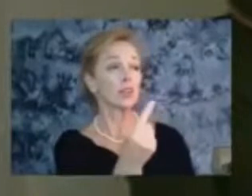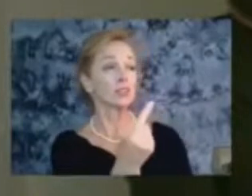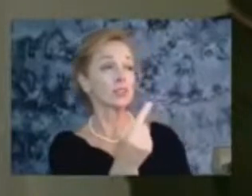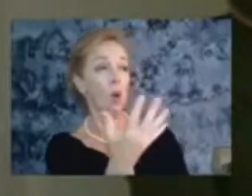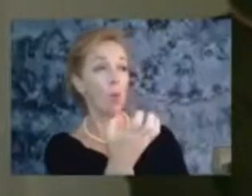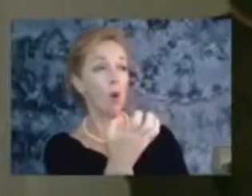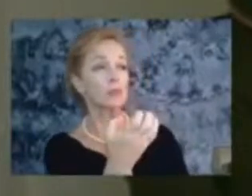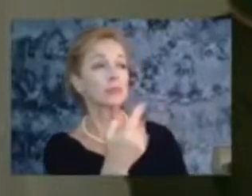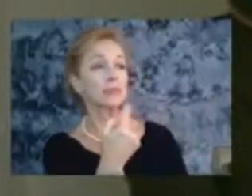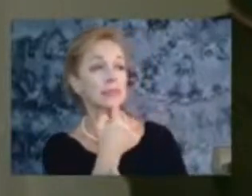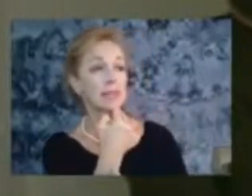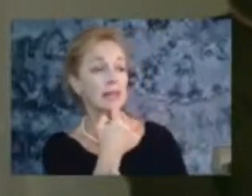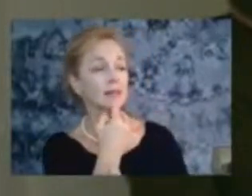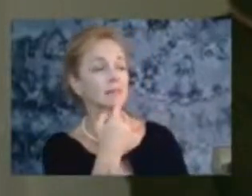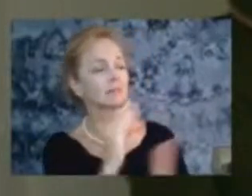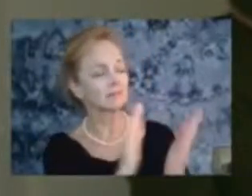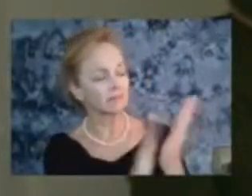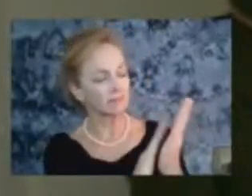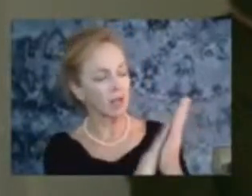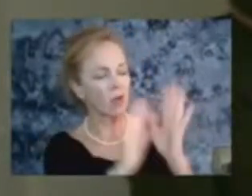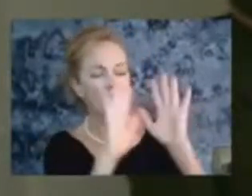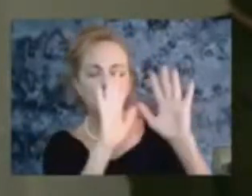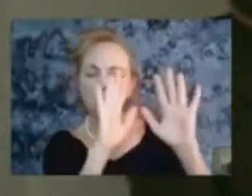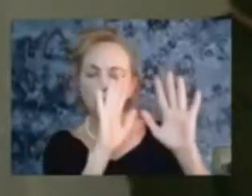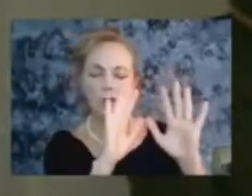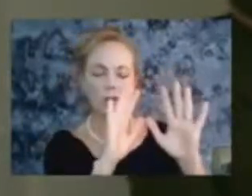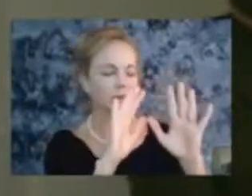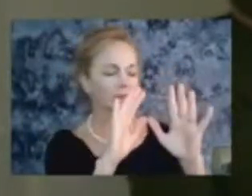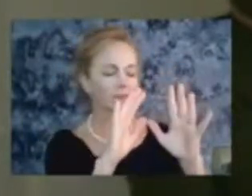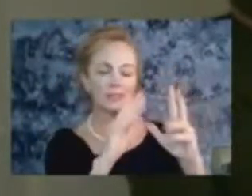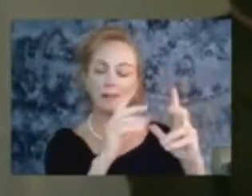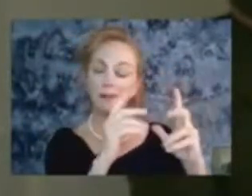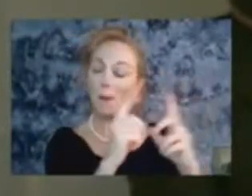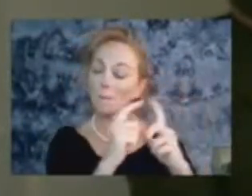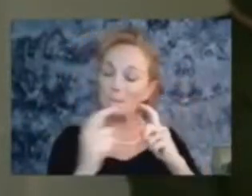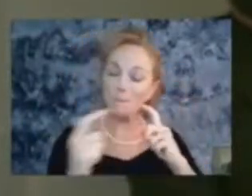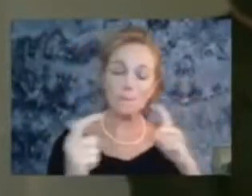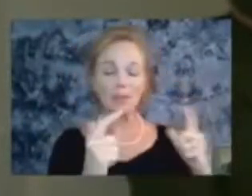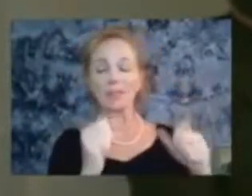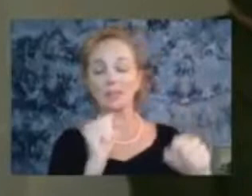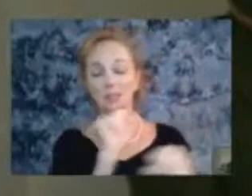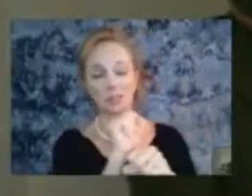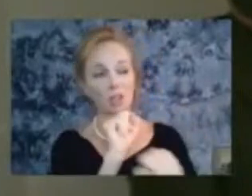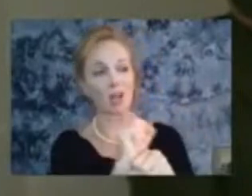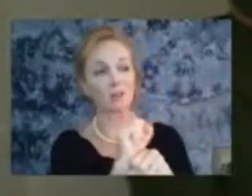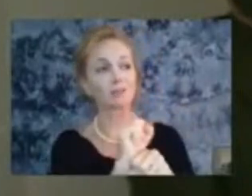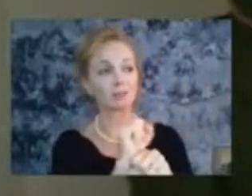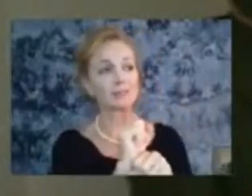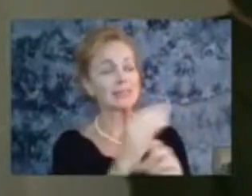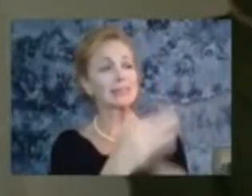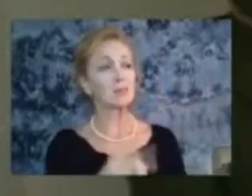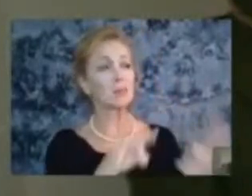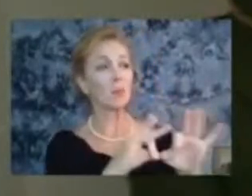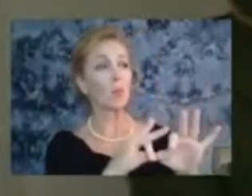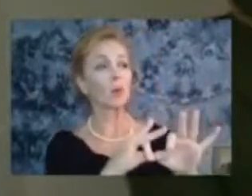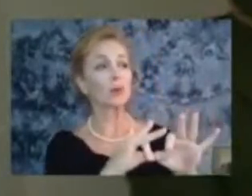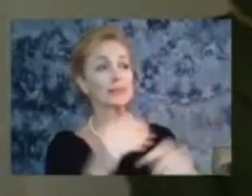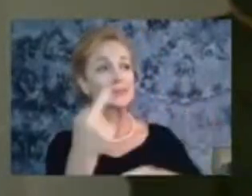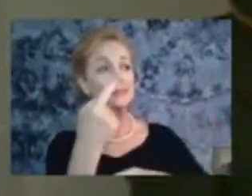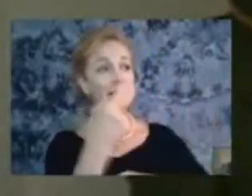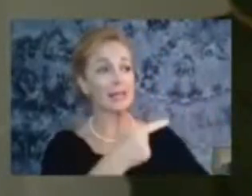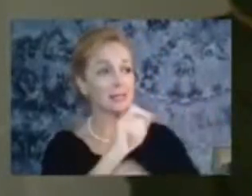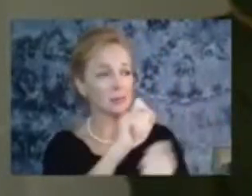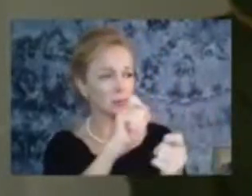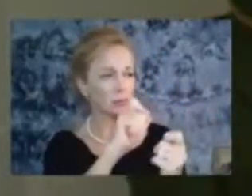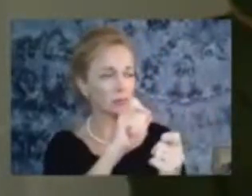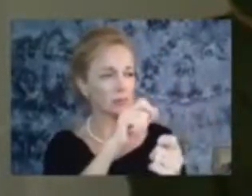I'm just going to put that with a couple dates because I think it's important for us to remember, particularly for those who think we